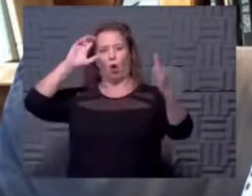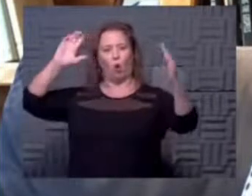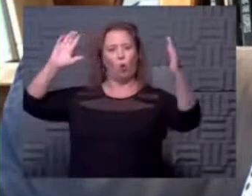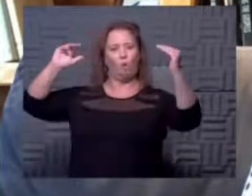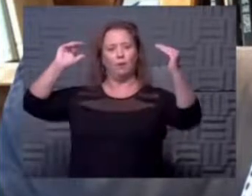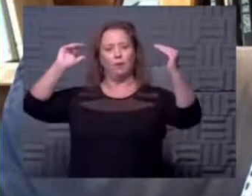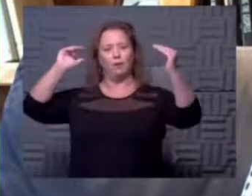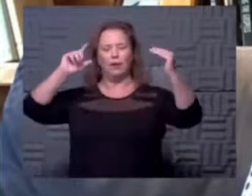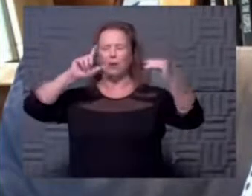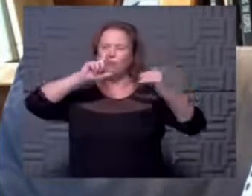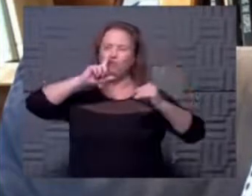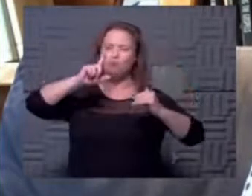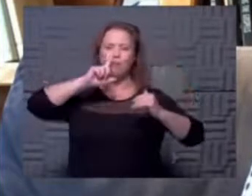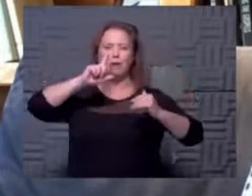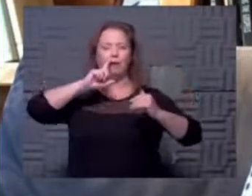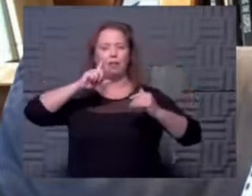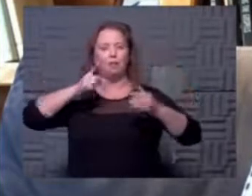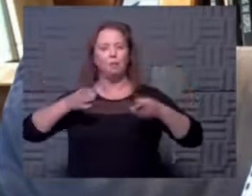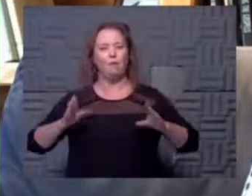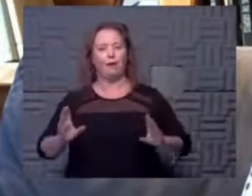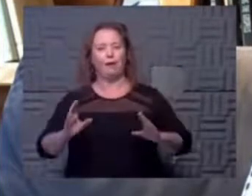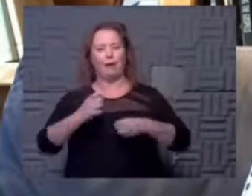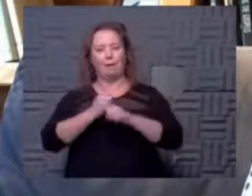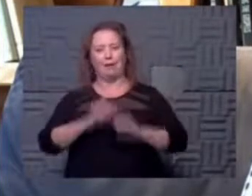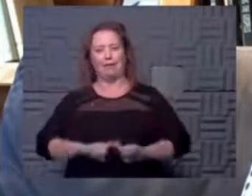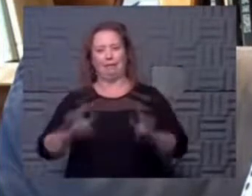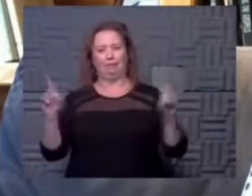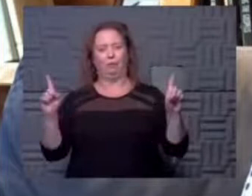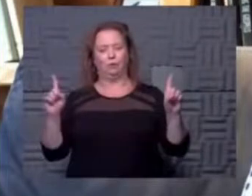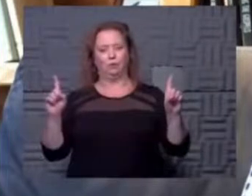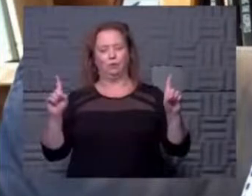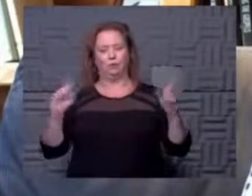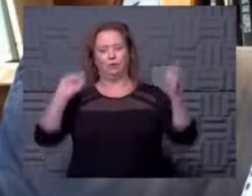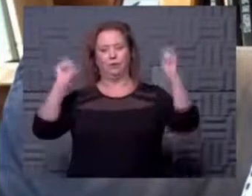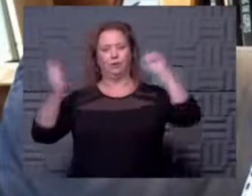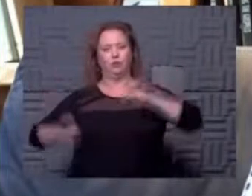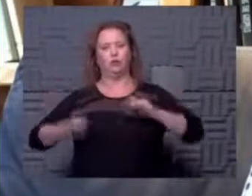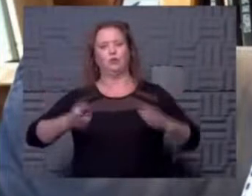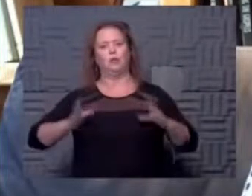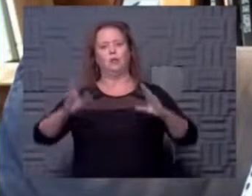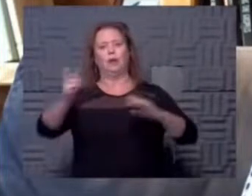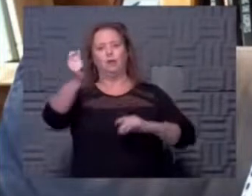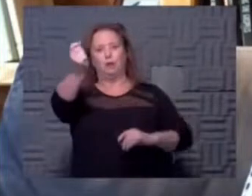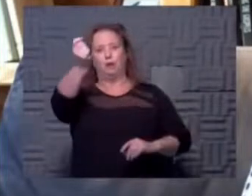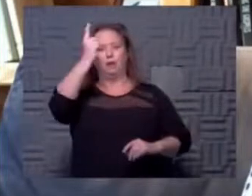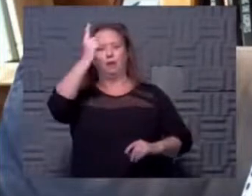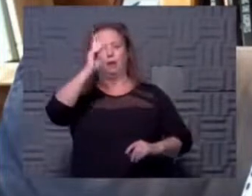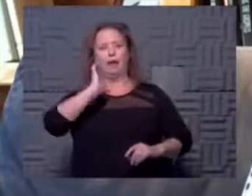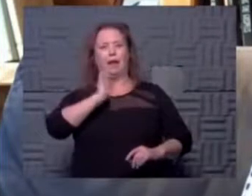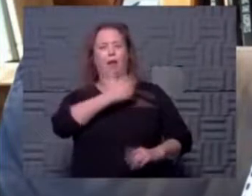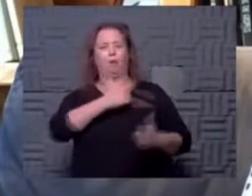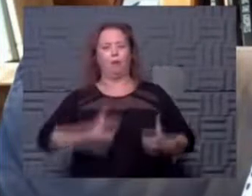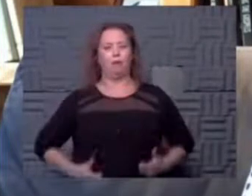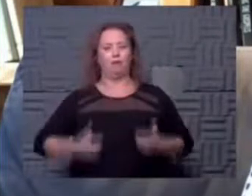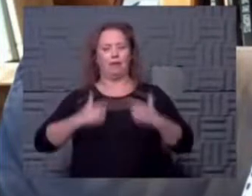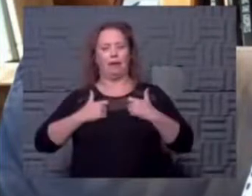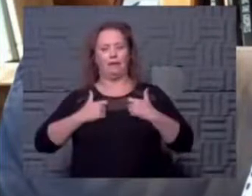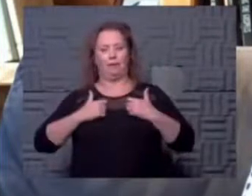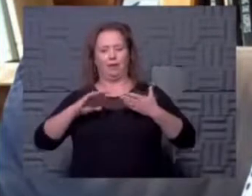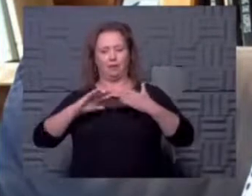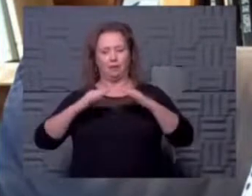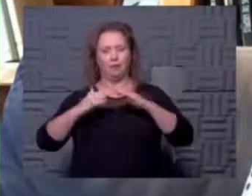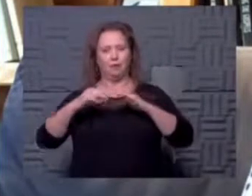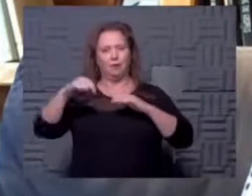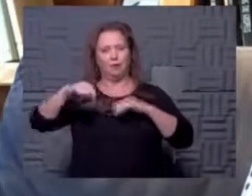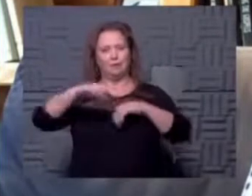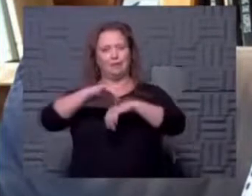and authentic and can really make a difference in changing the way we understand our life together as community and on